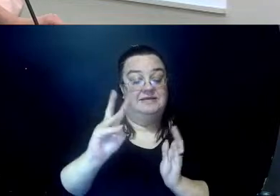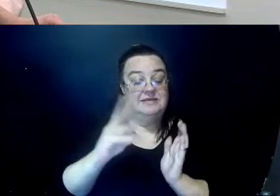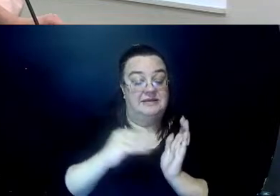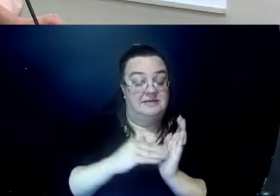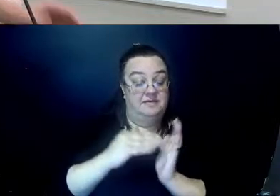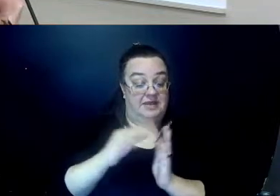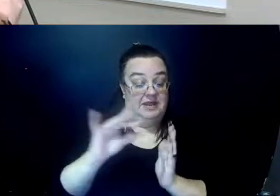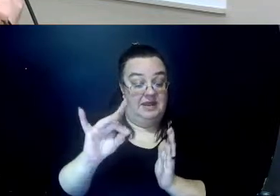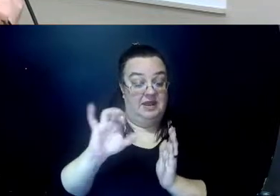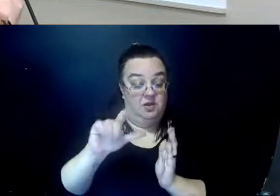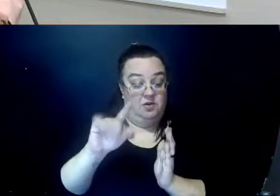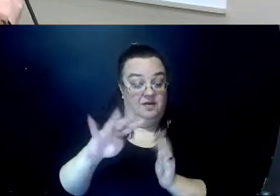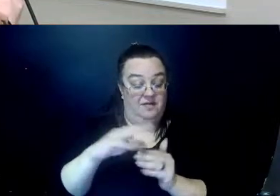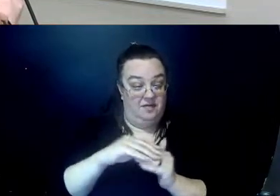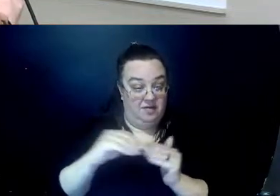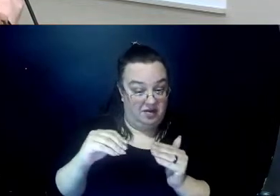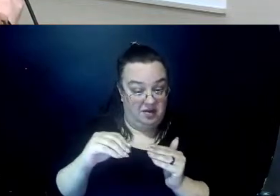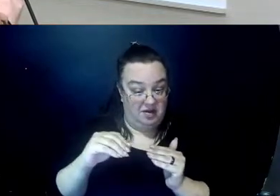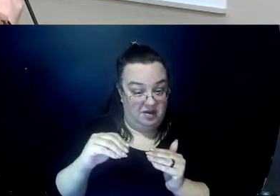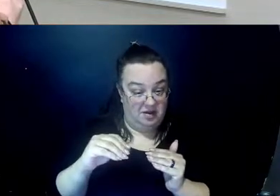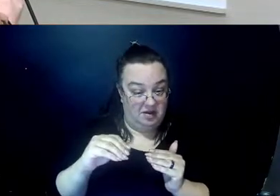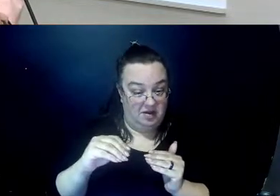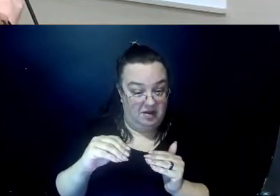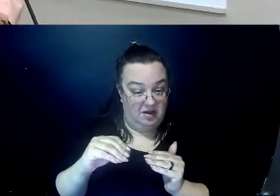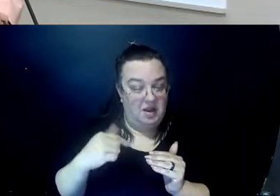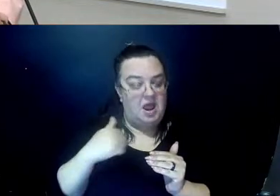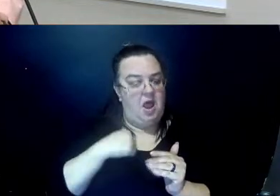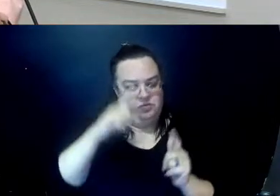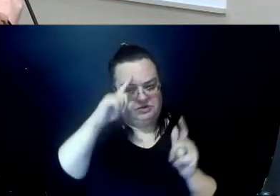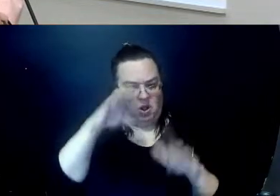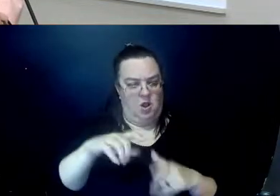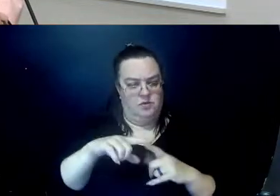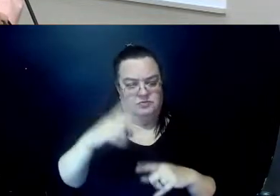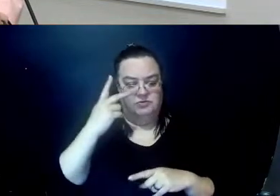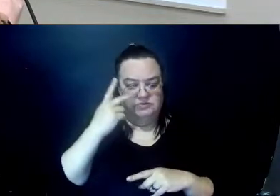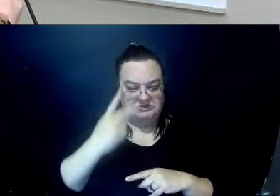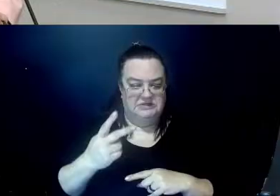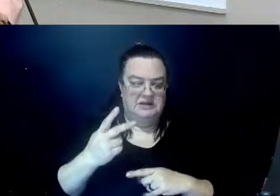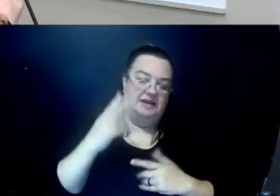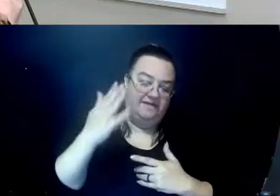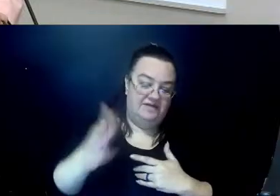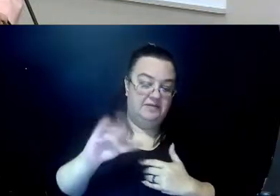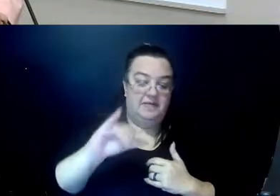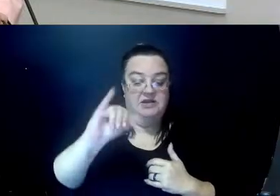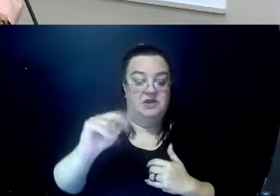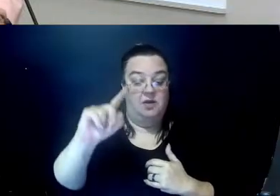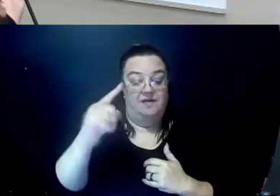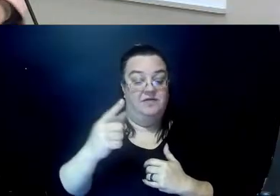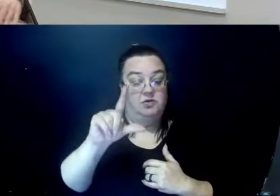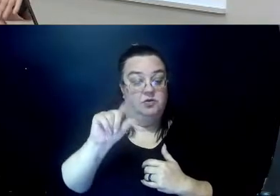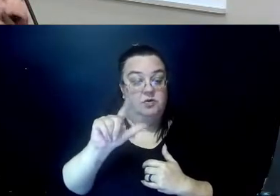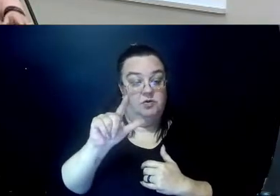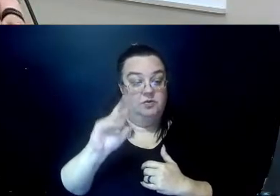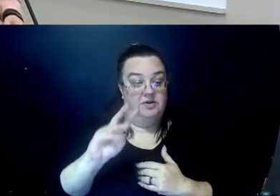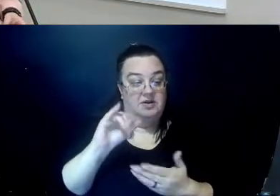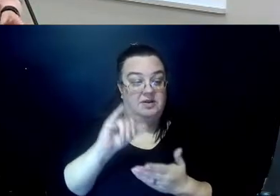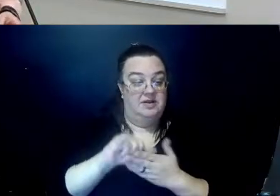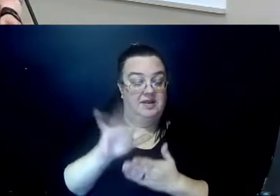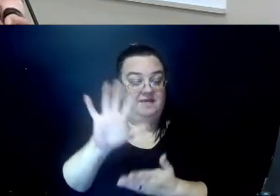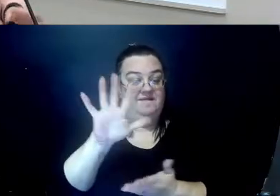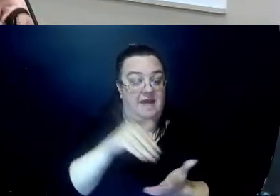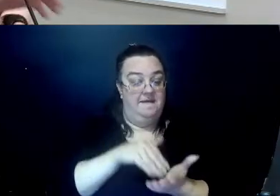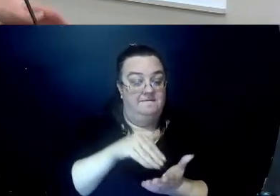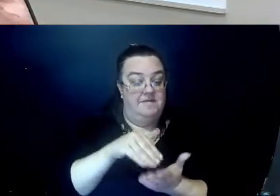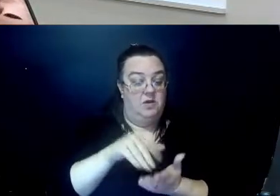$6,824,000. I was alarmed to see eventually by January 1st, 2026, of a